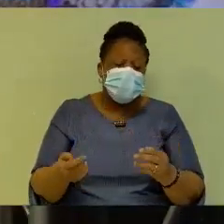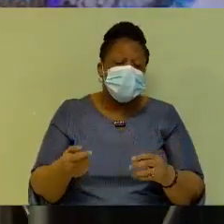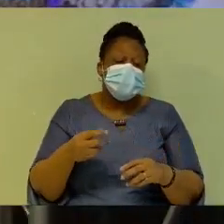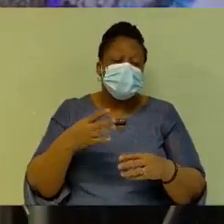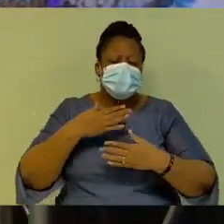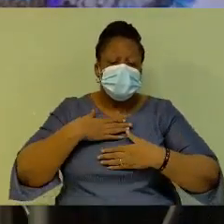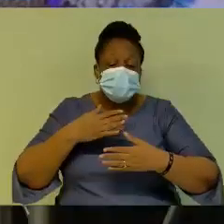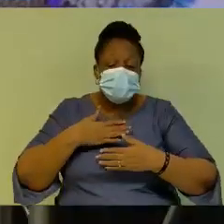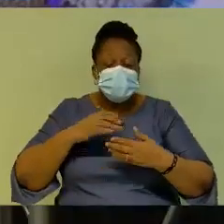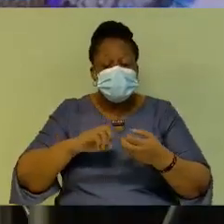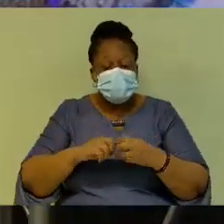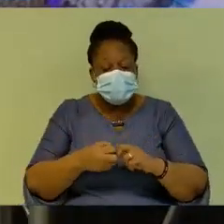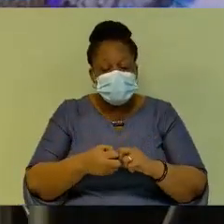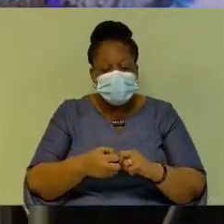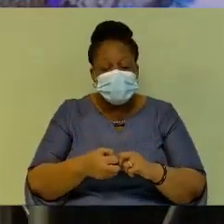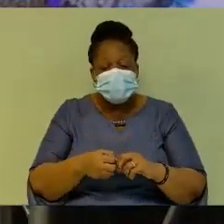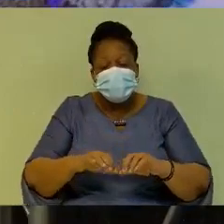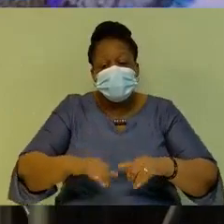that even though